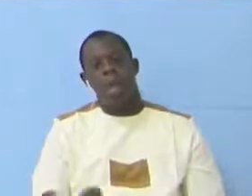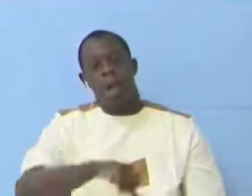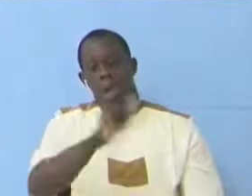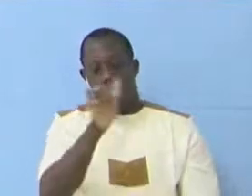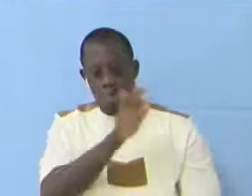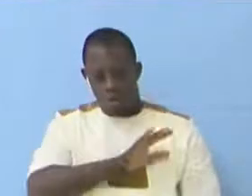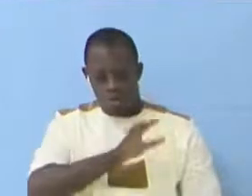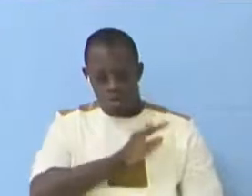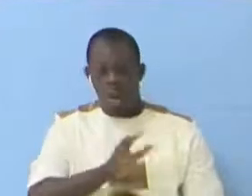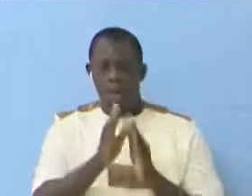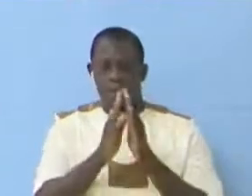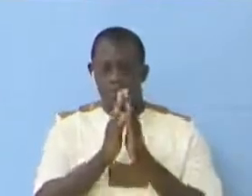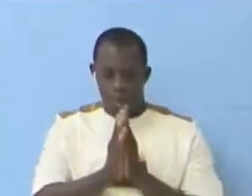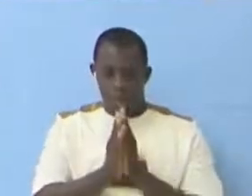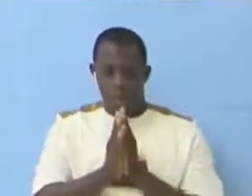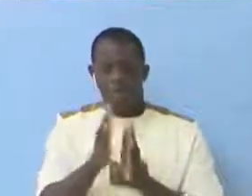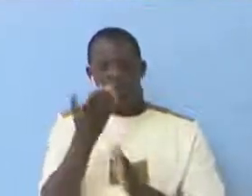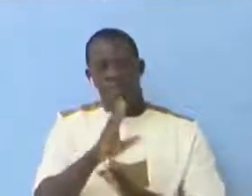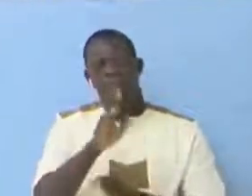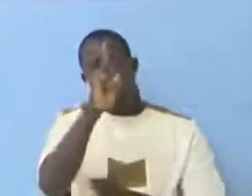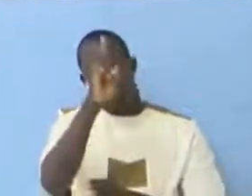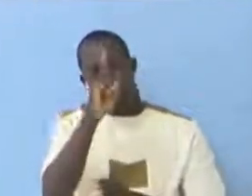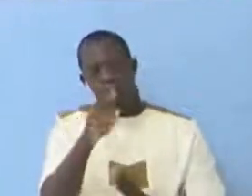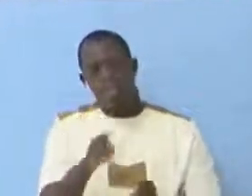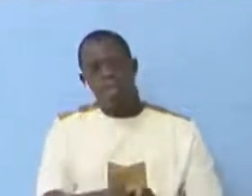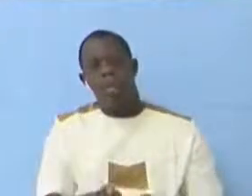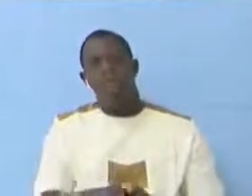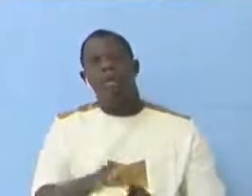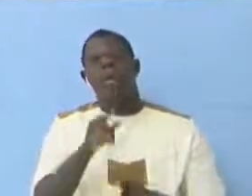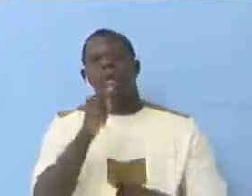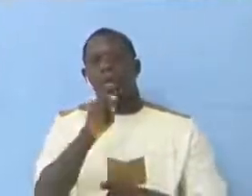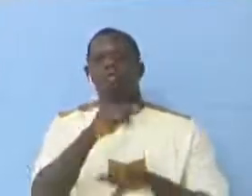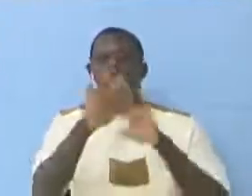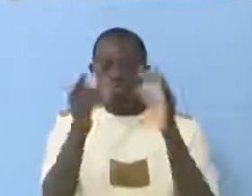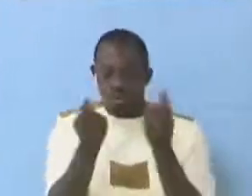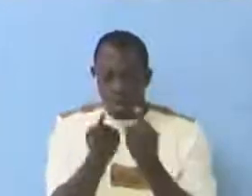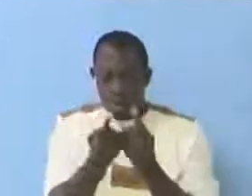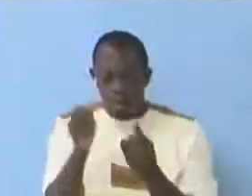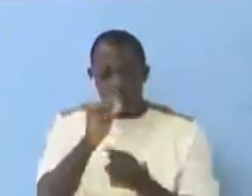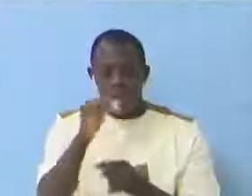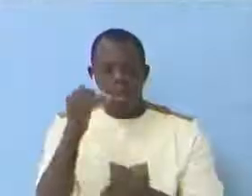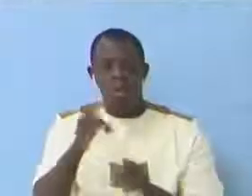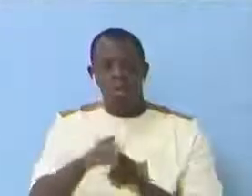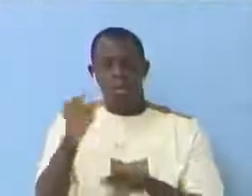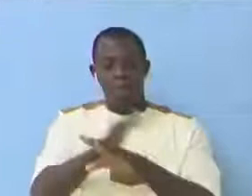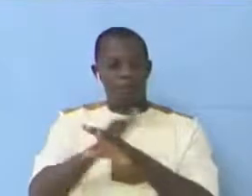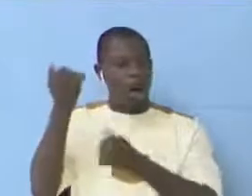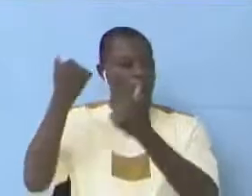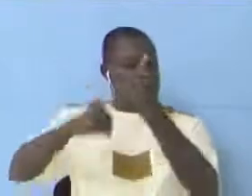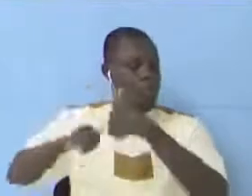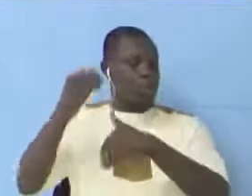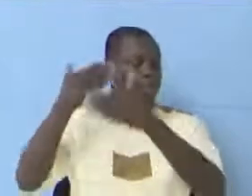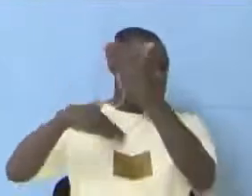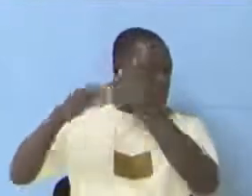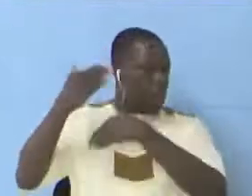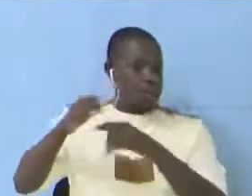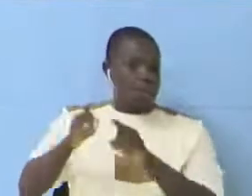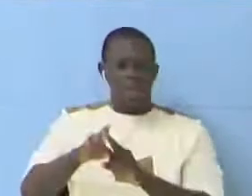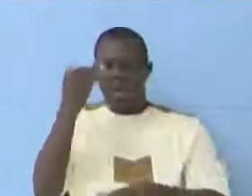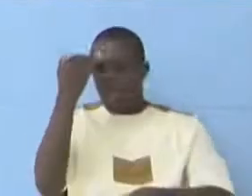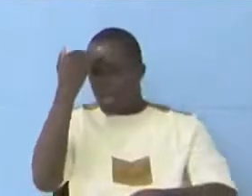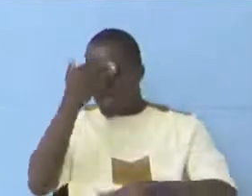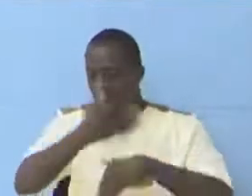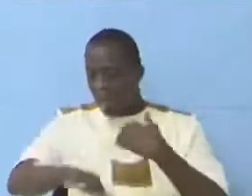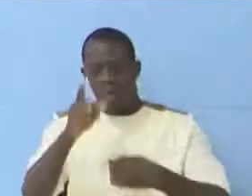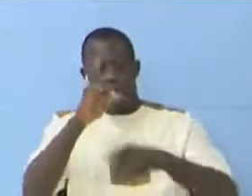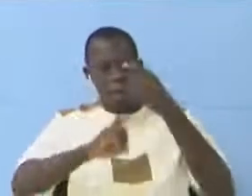yàlla. And pray for God. lii nga xam ne moo fi xewoon. All what happened in the past. yàlla bu mu fi xewati.